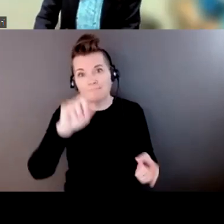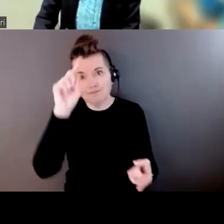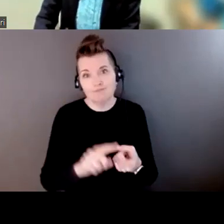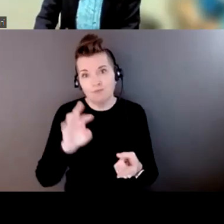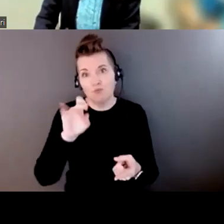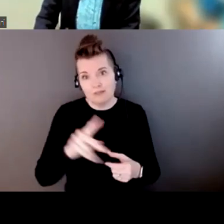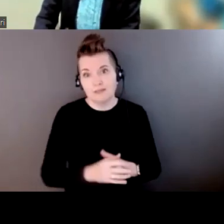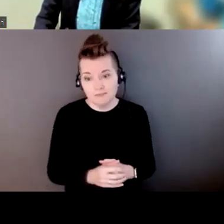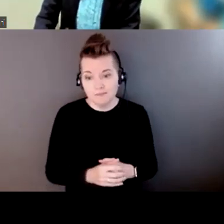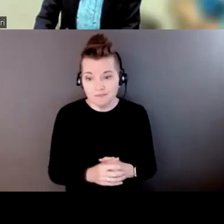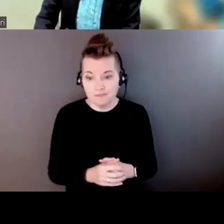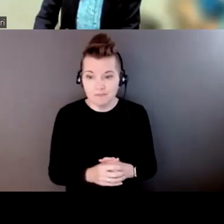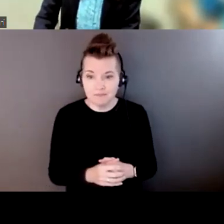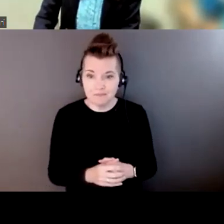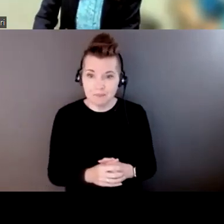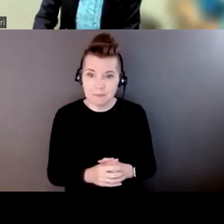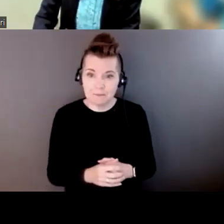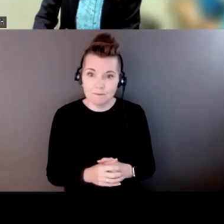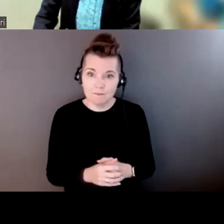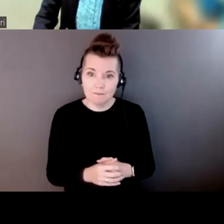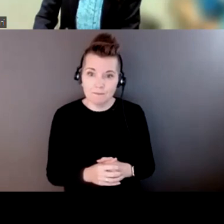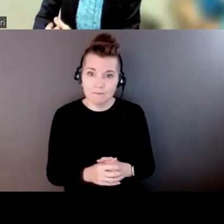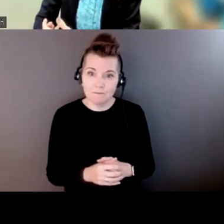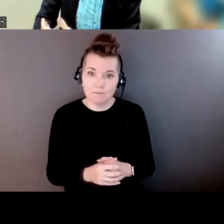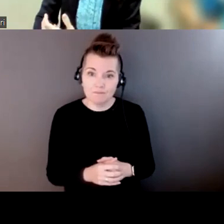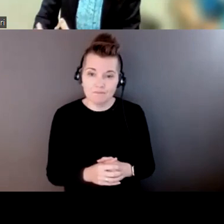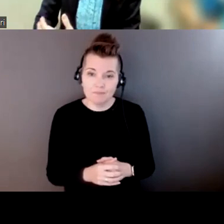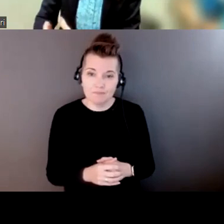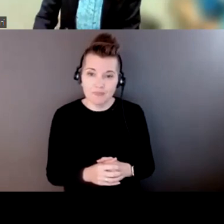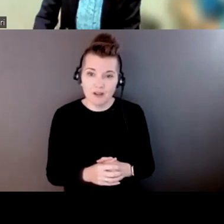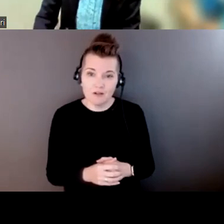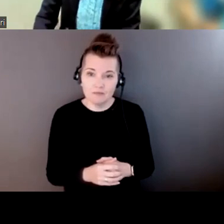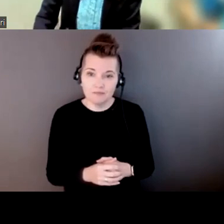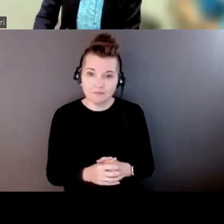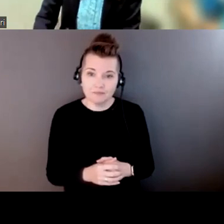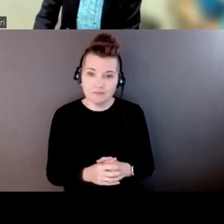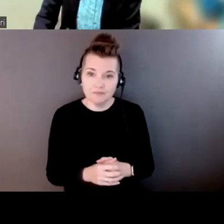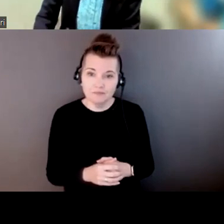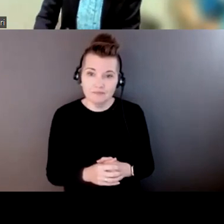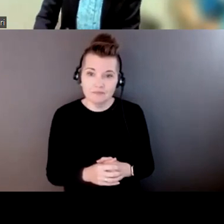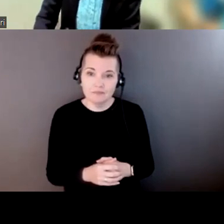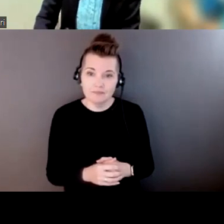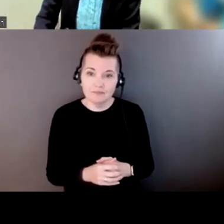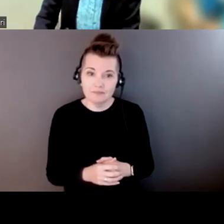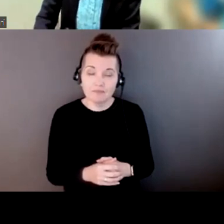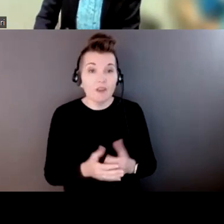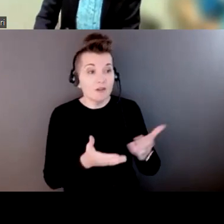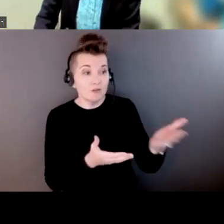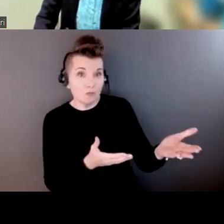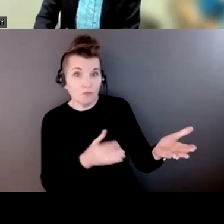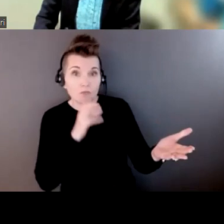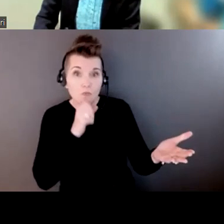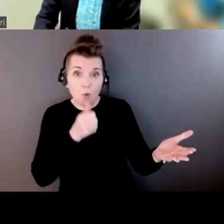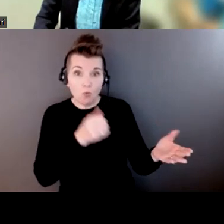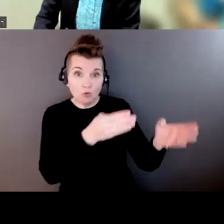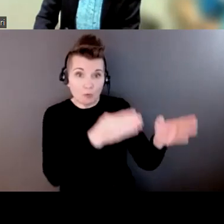approach, right? So when we think about this, what we want to do is work as much as we can with that older adult in their